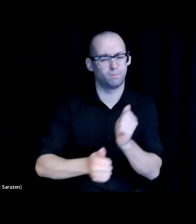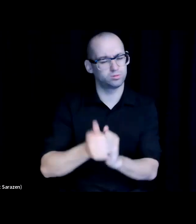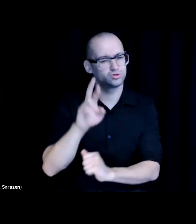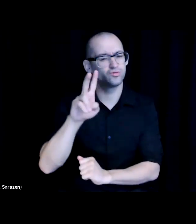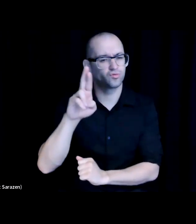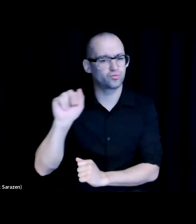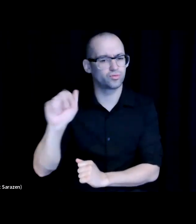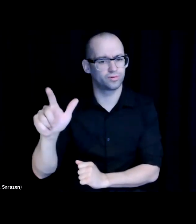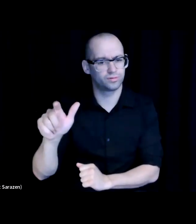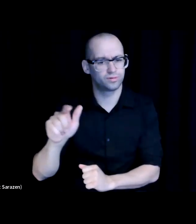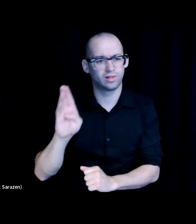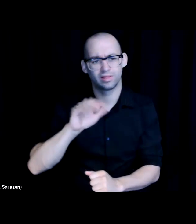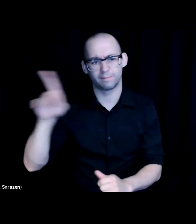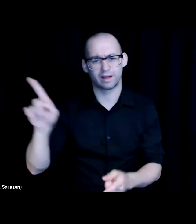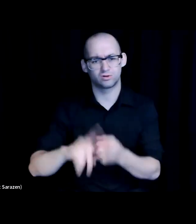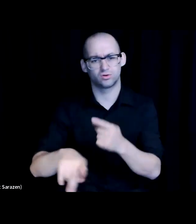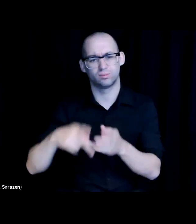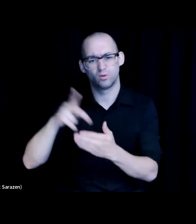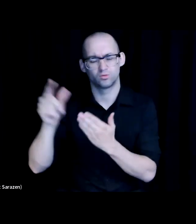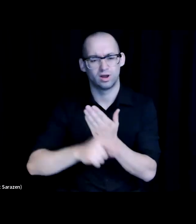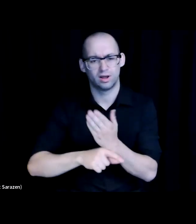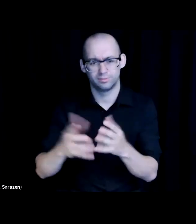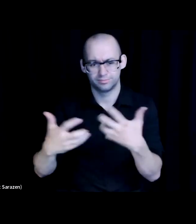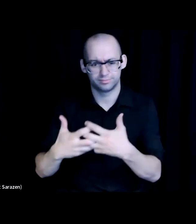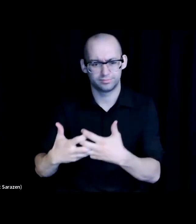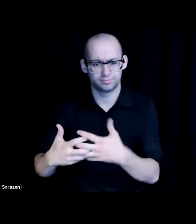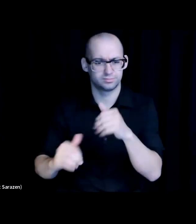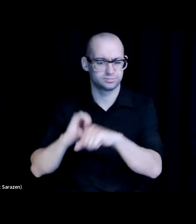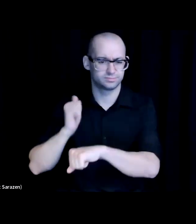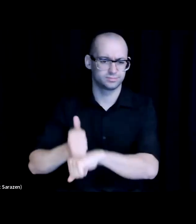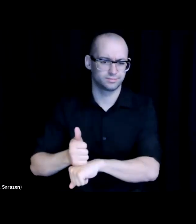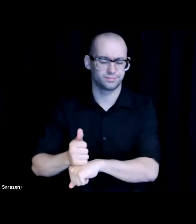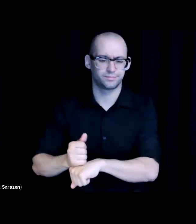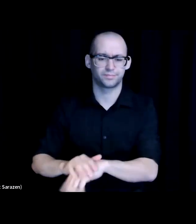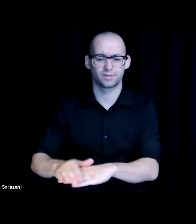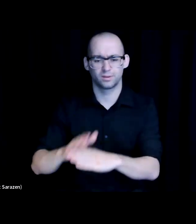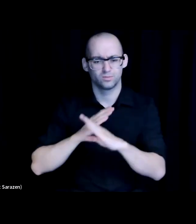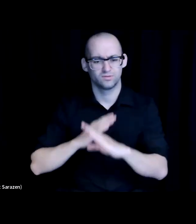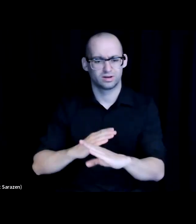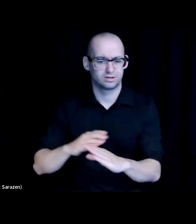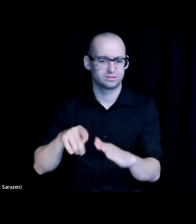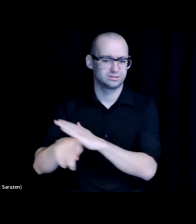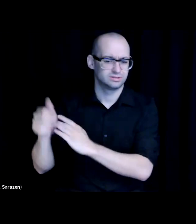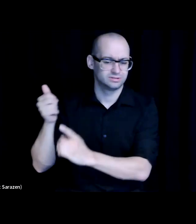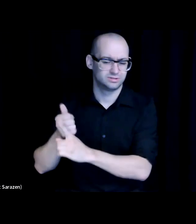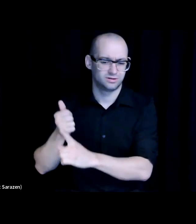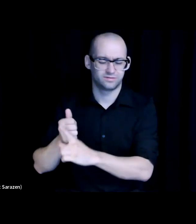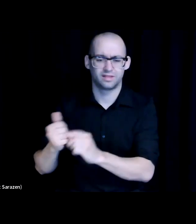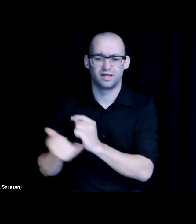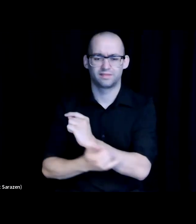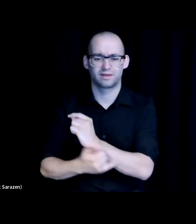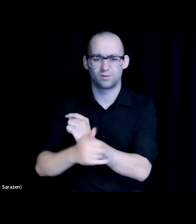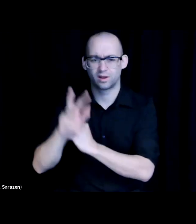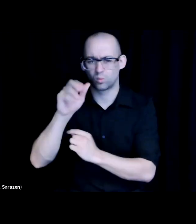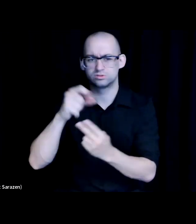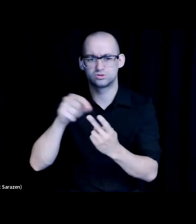conduct program implementation to prevent and reduce suicide. The counties were selected utilizing